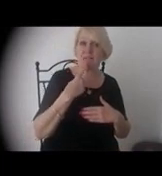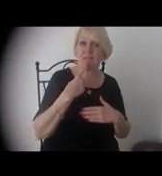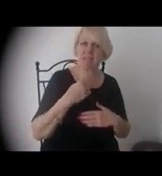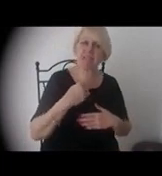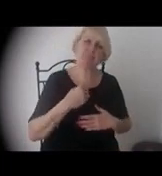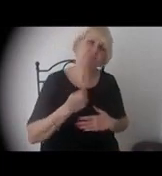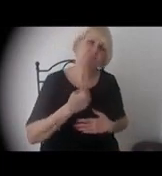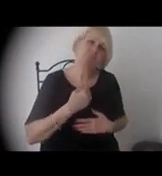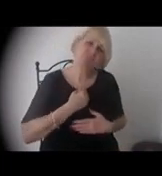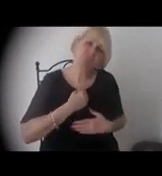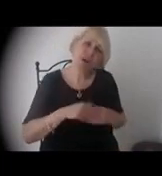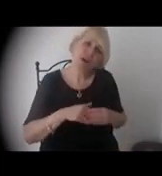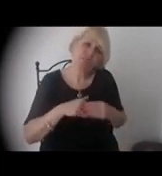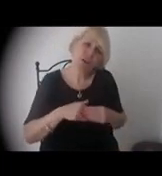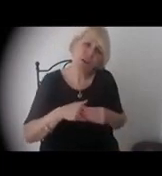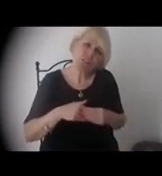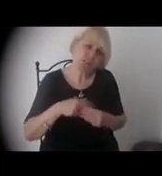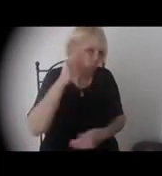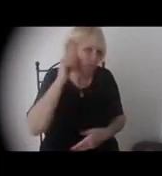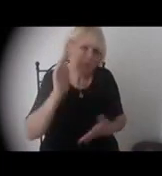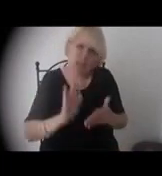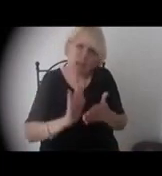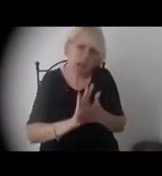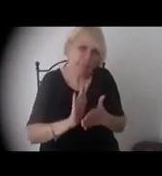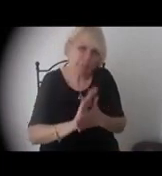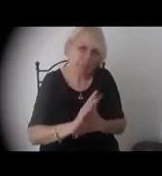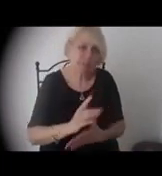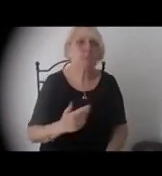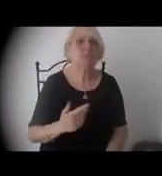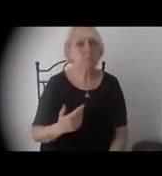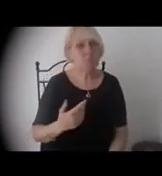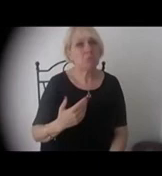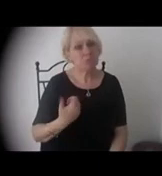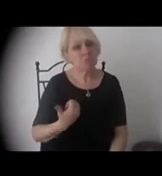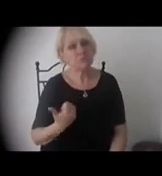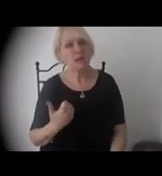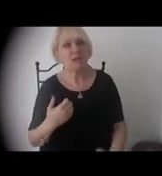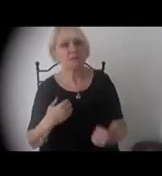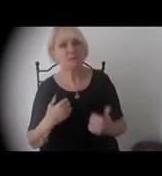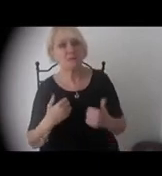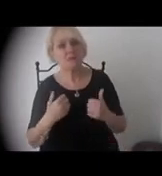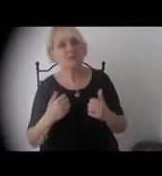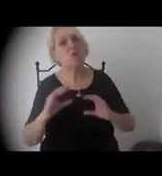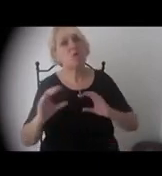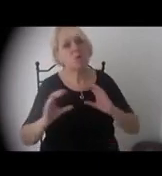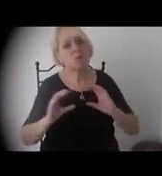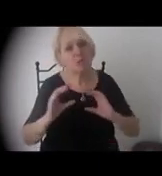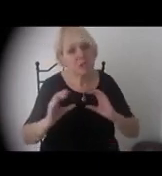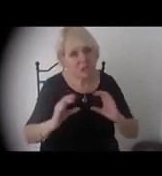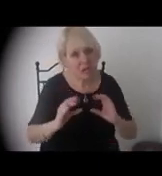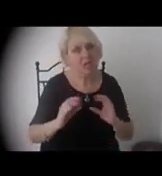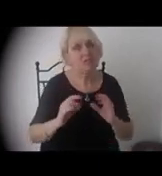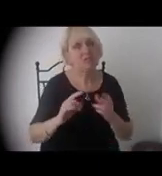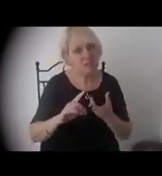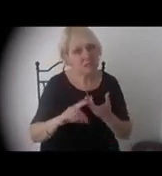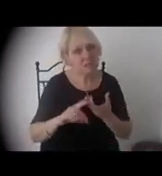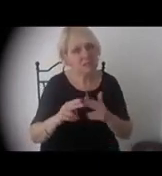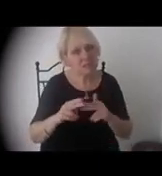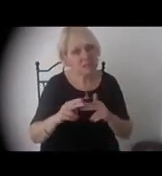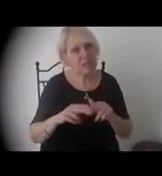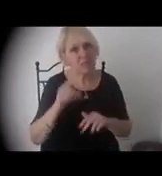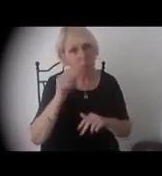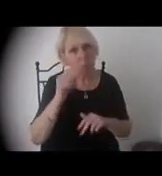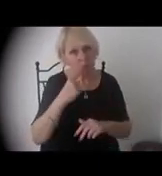helped that young person access support. So so I think also kind of communicating, if possible, with a trusted adult is